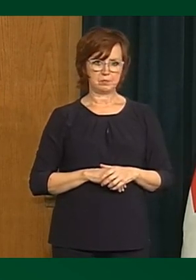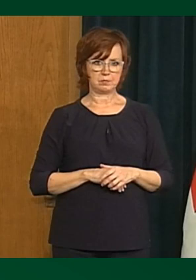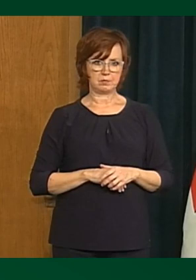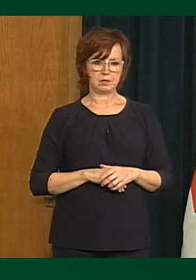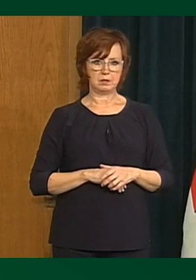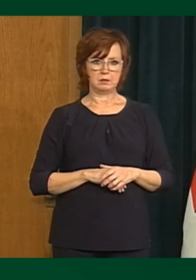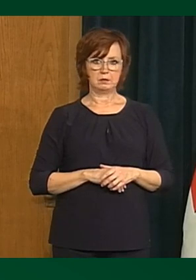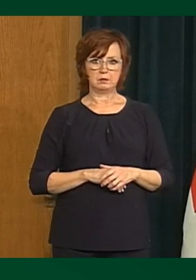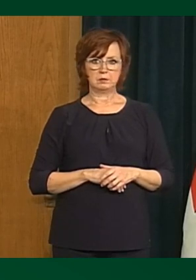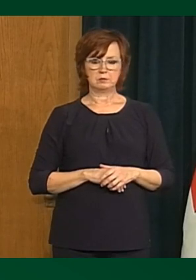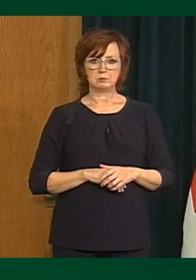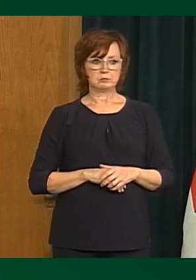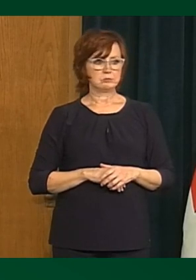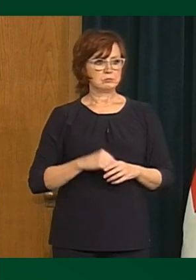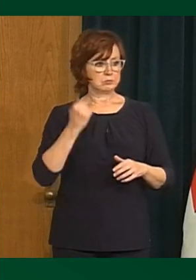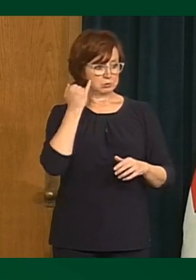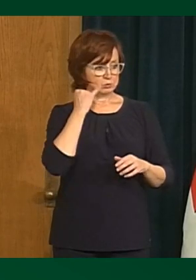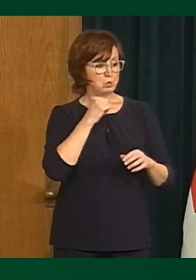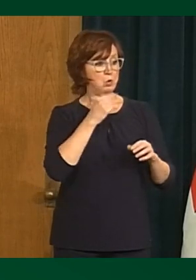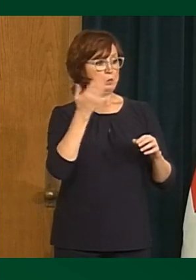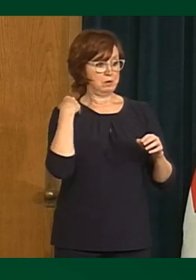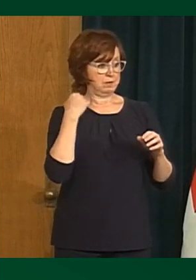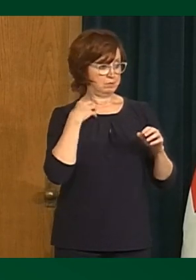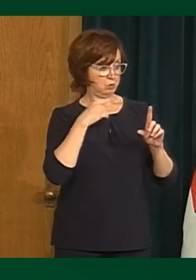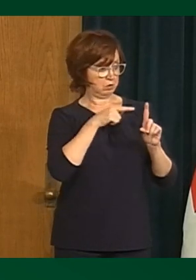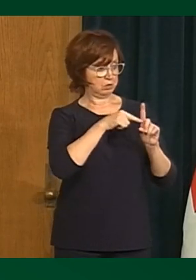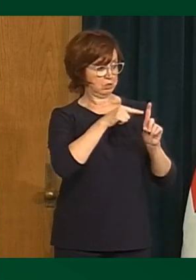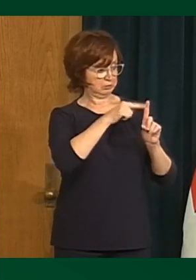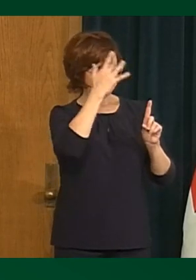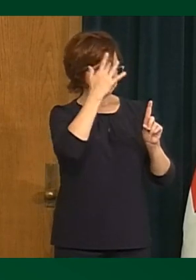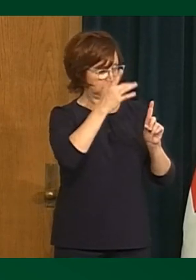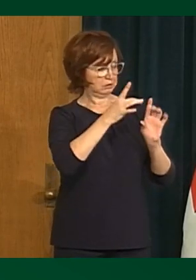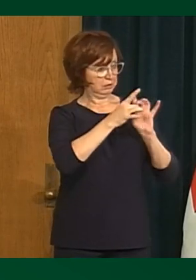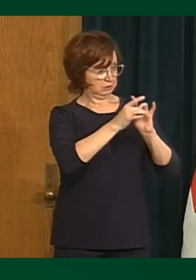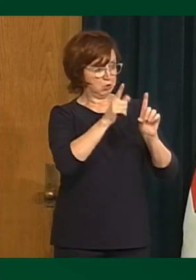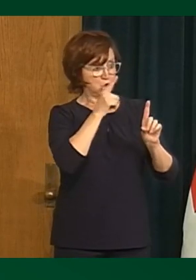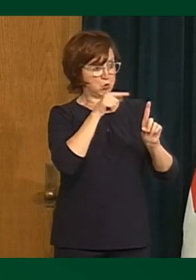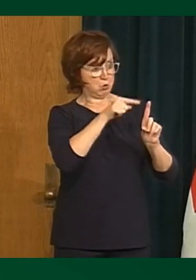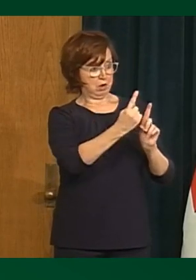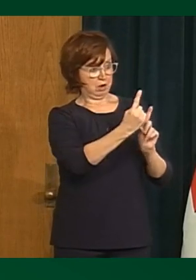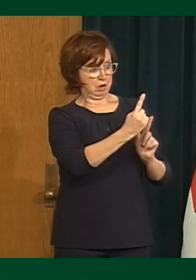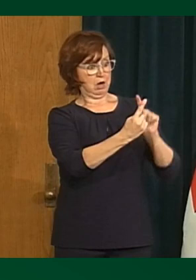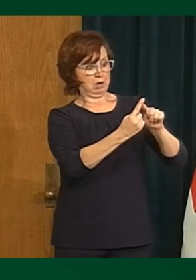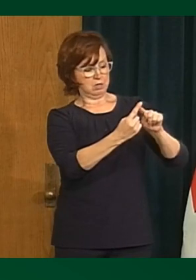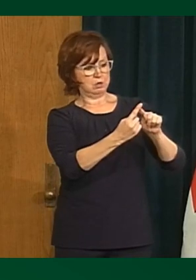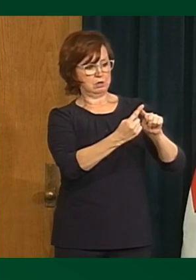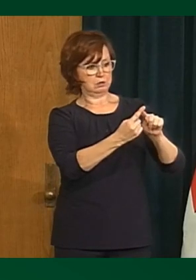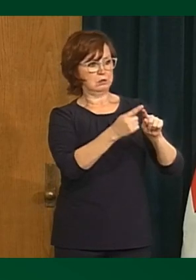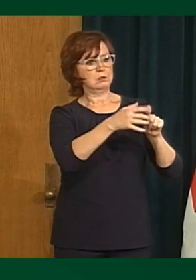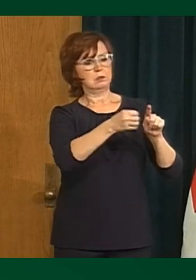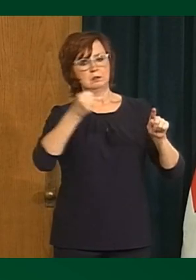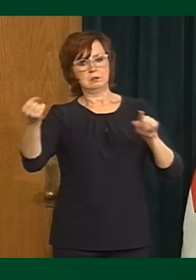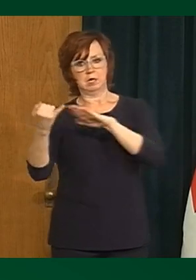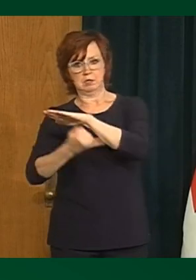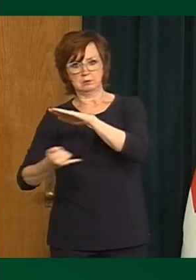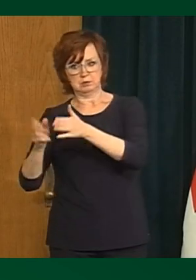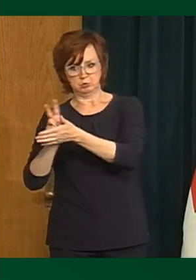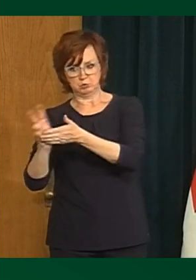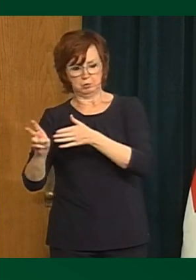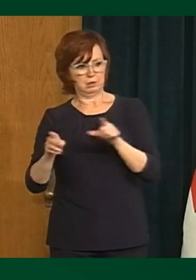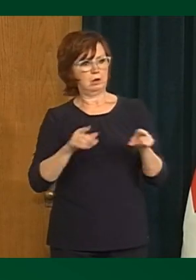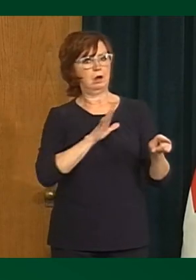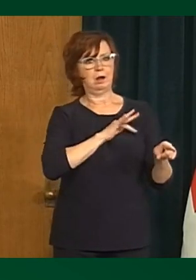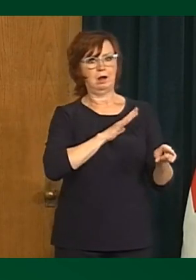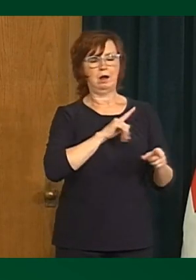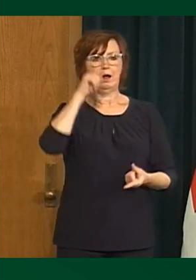they were isolated as contacts, and the few who presented as cases had no further contacts to be followed up, and that's how you